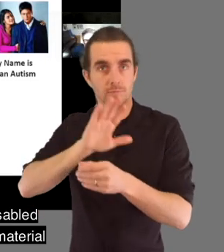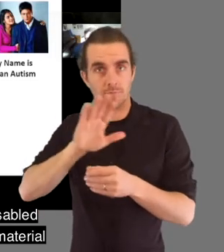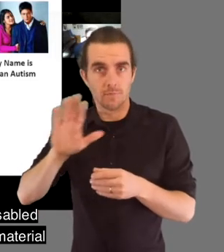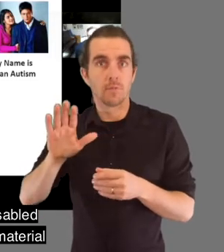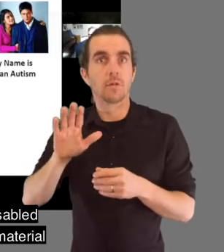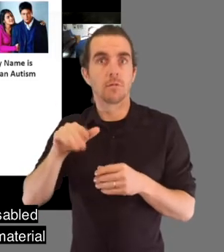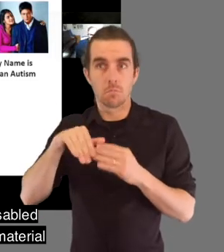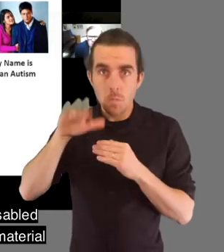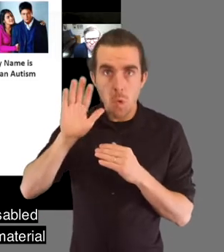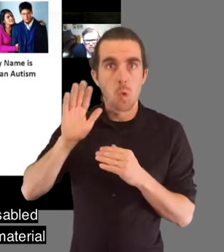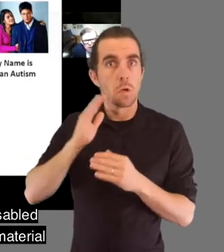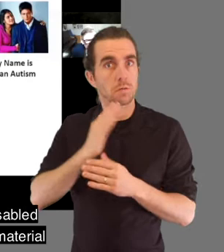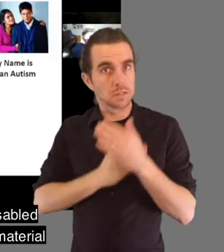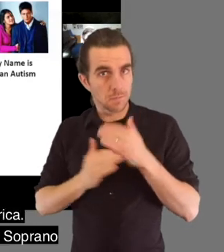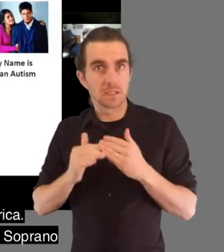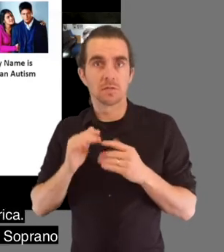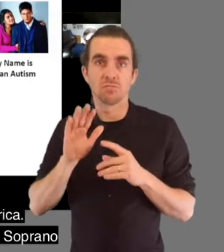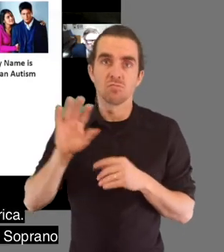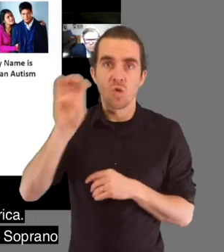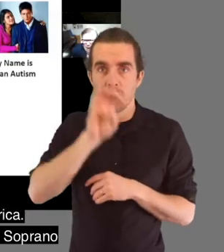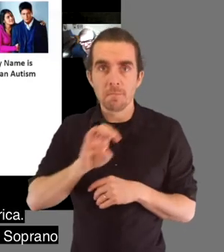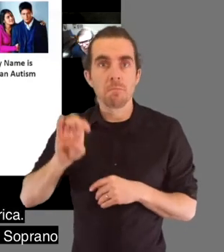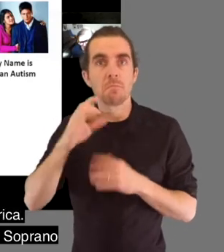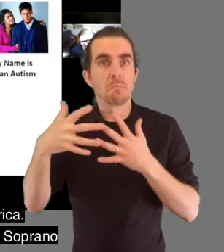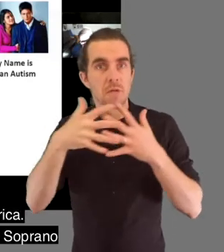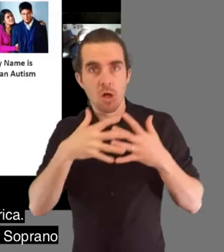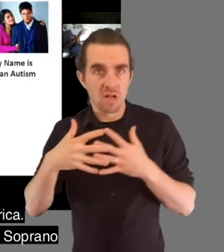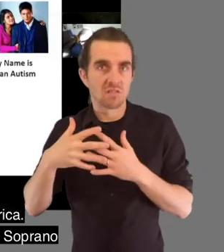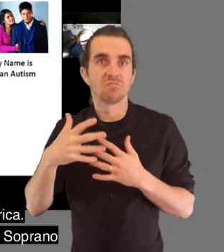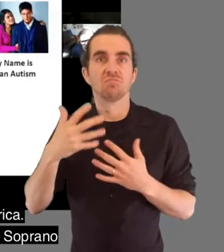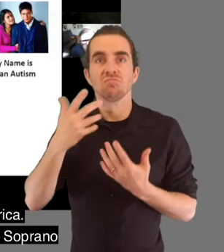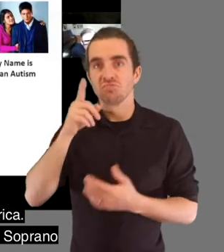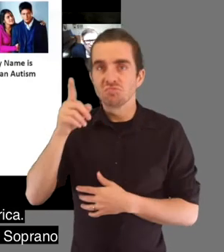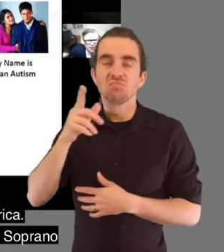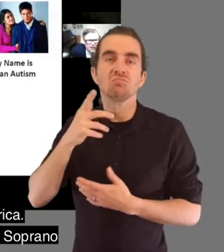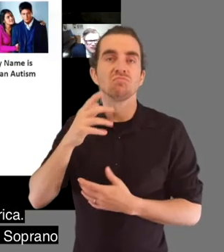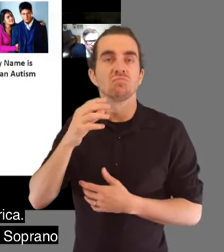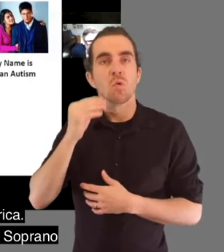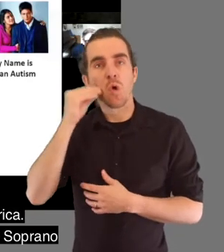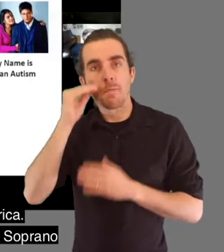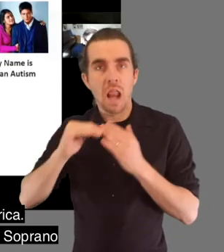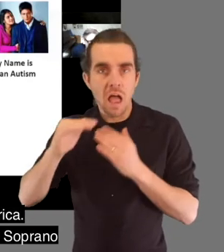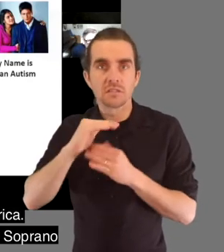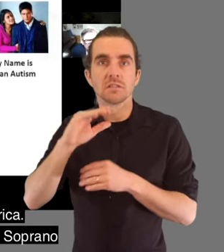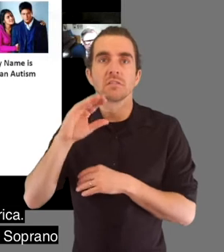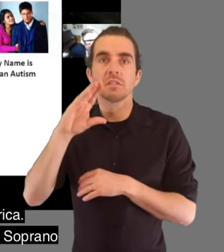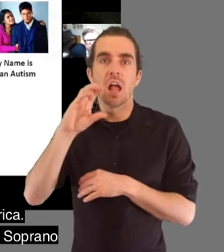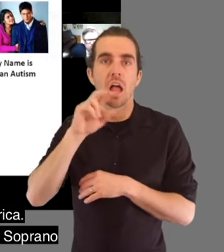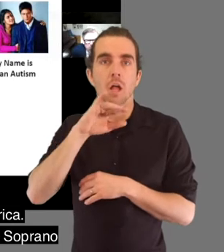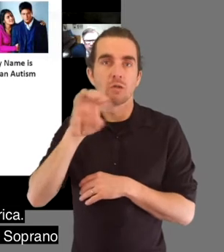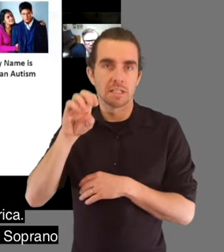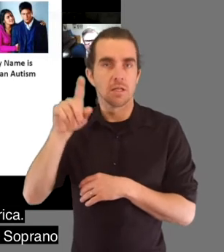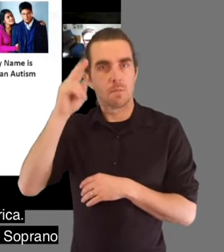into material coming out of Europe and America. So Homeland, Carrie